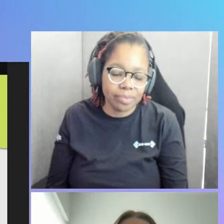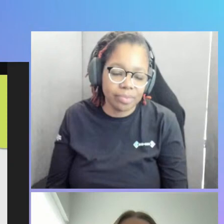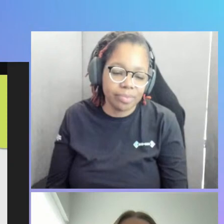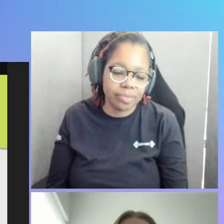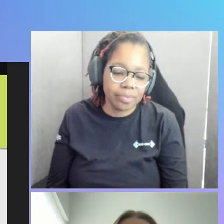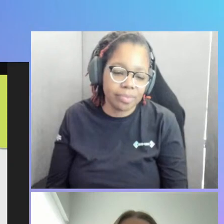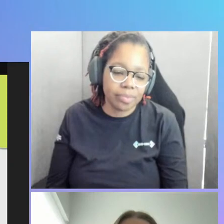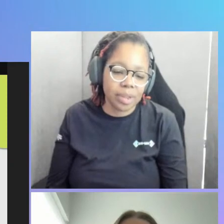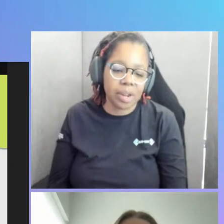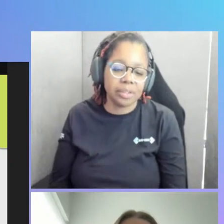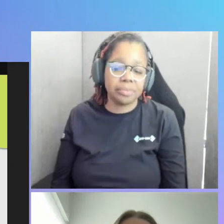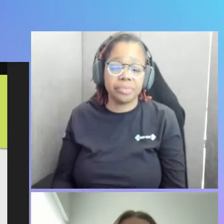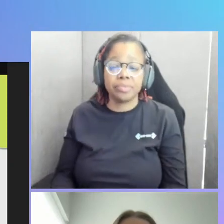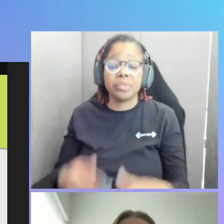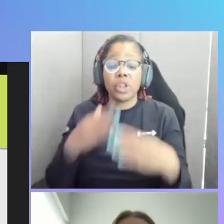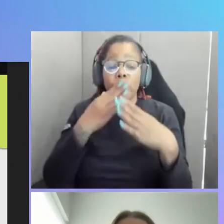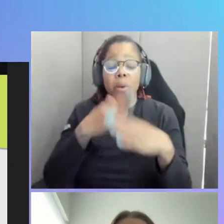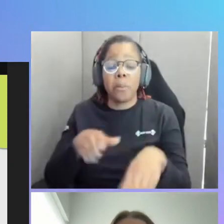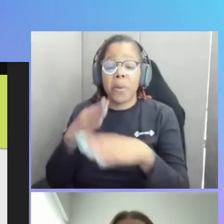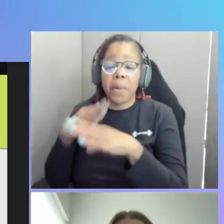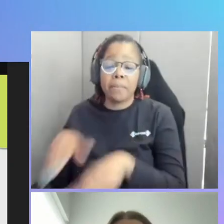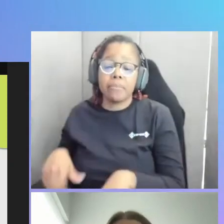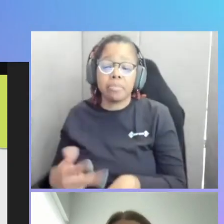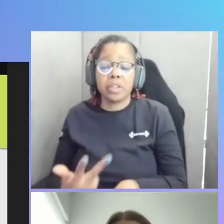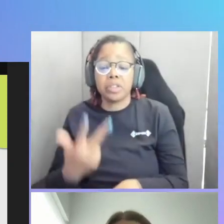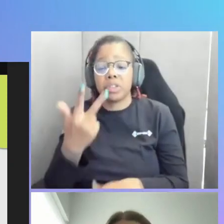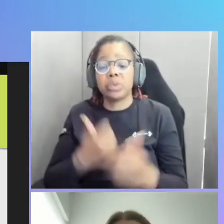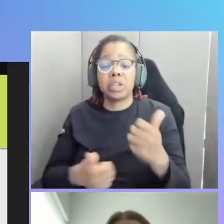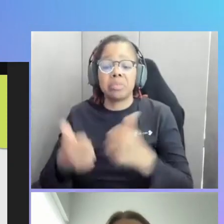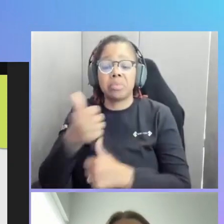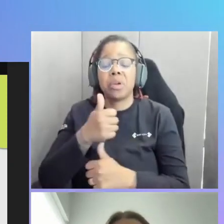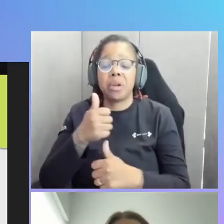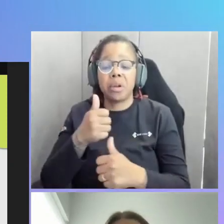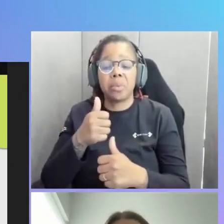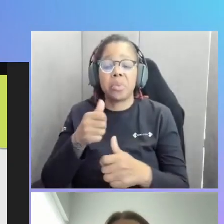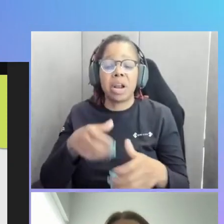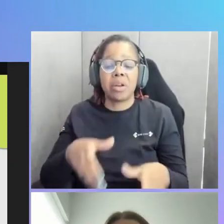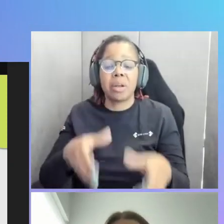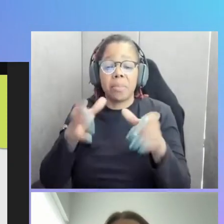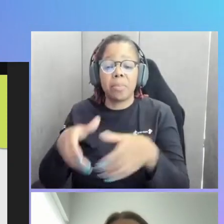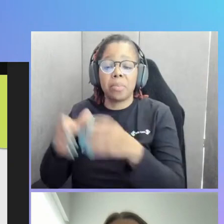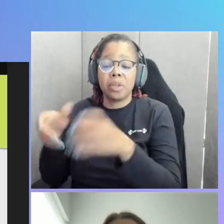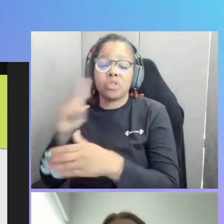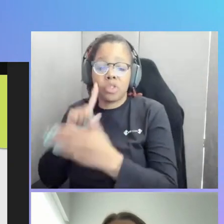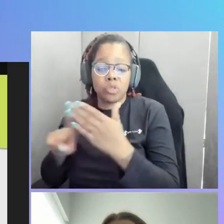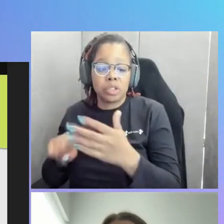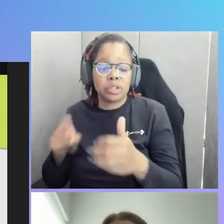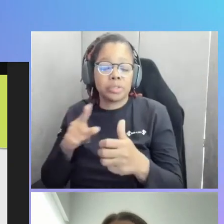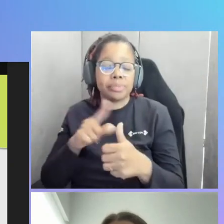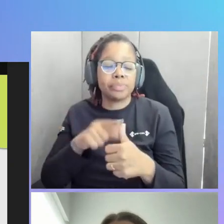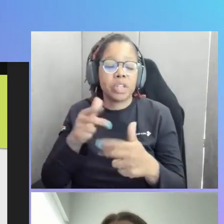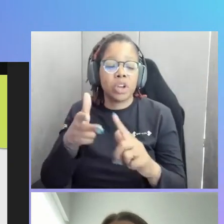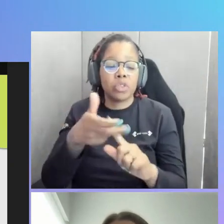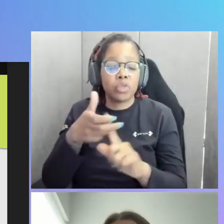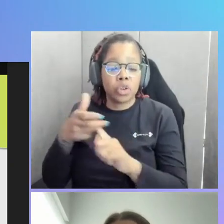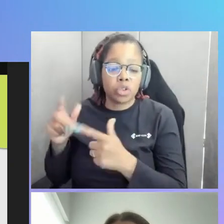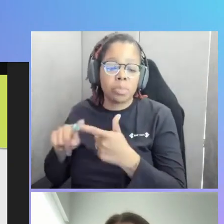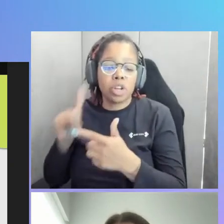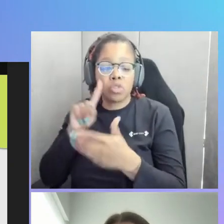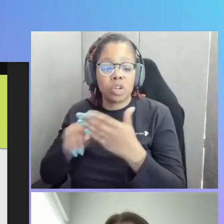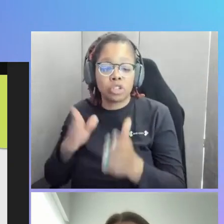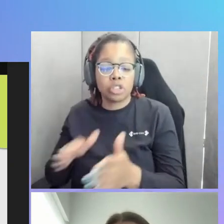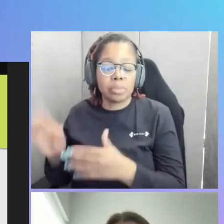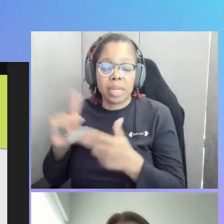So we broke this up into 3 main pillars of research. So we have recruitment, research planning, and